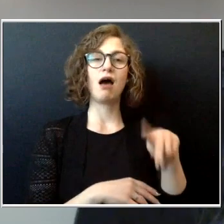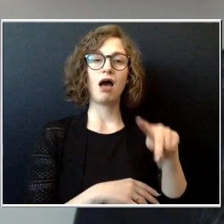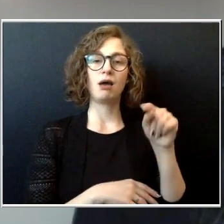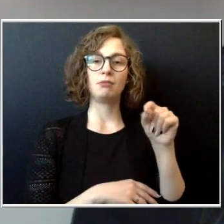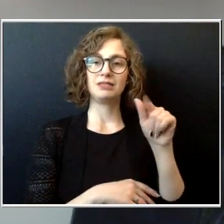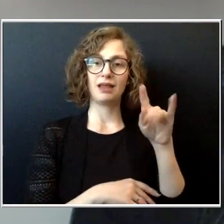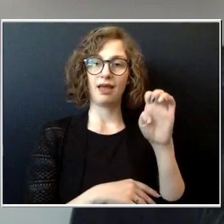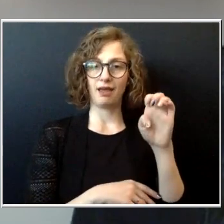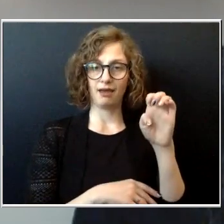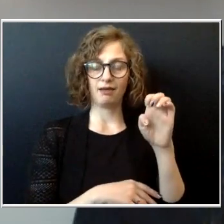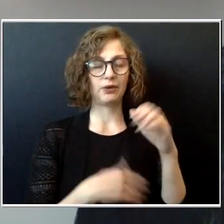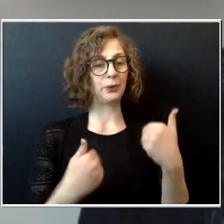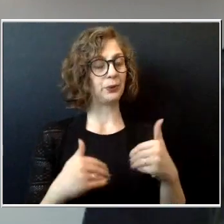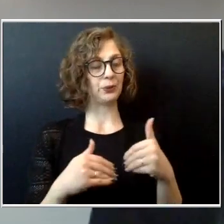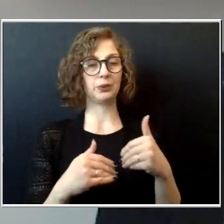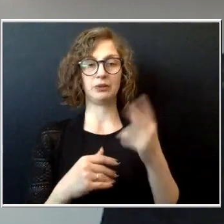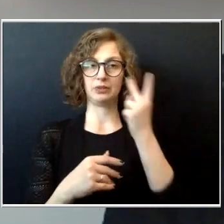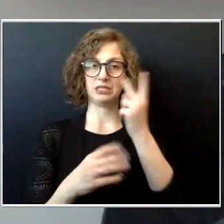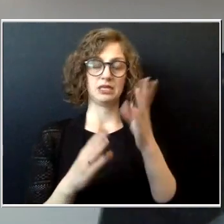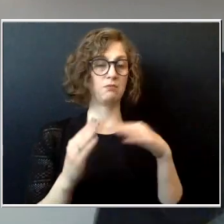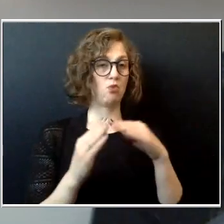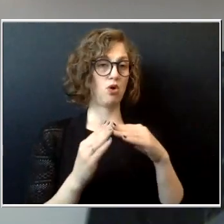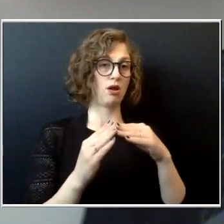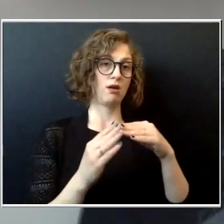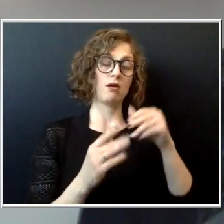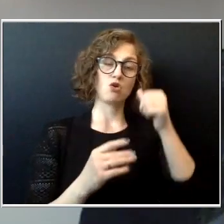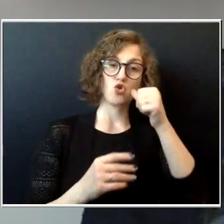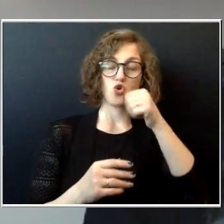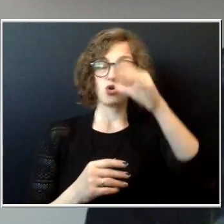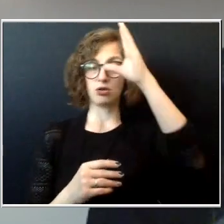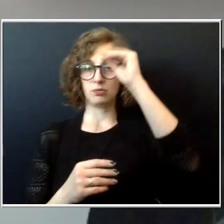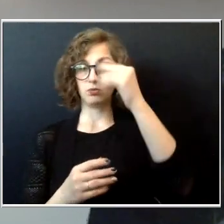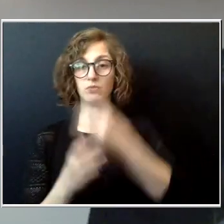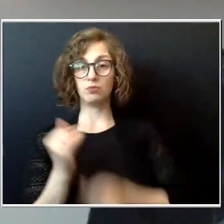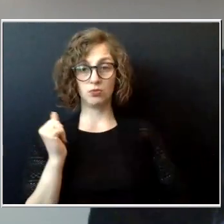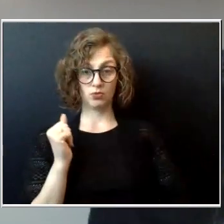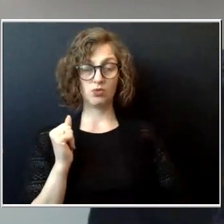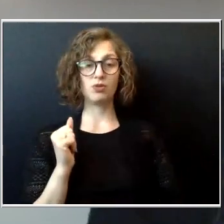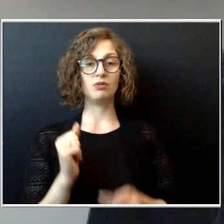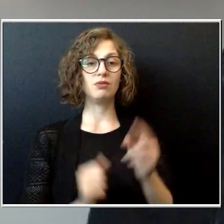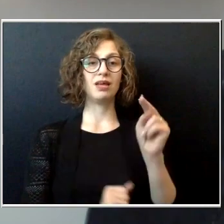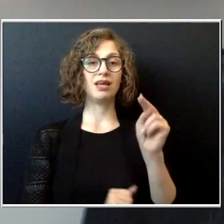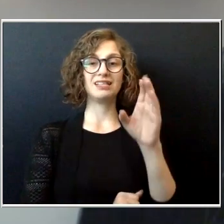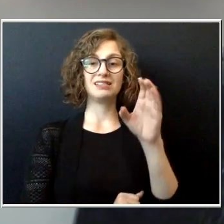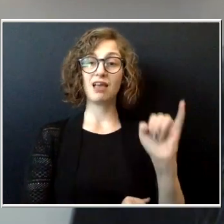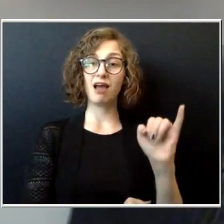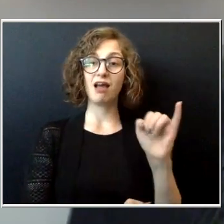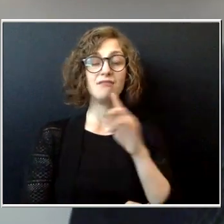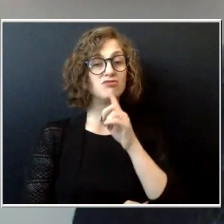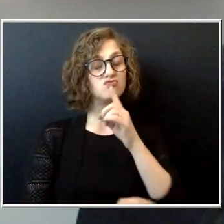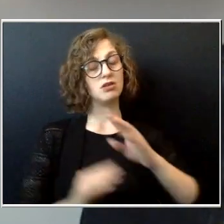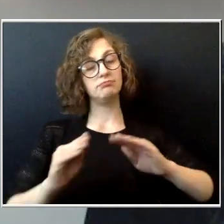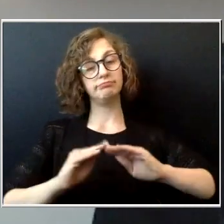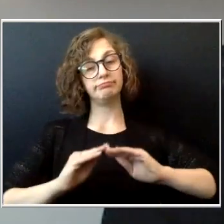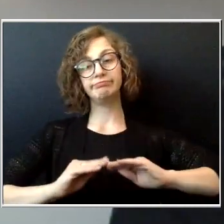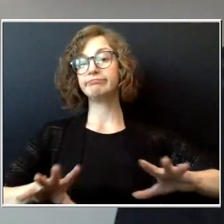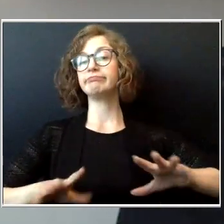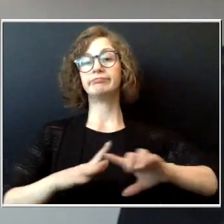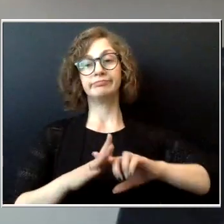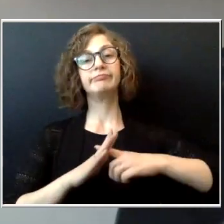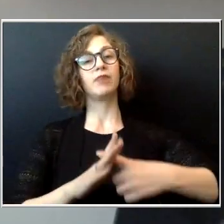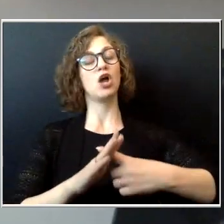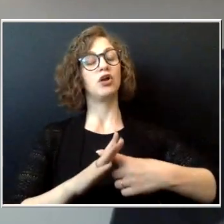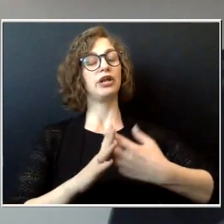efforts towards putting this in place more broadly, and the NCI has really launched this initiative this